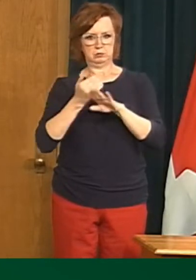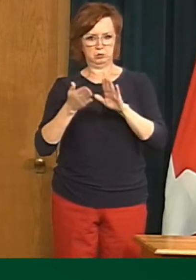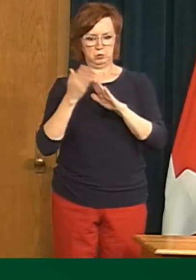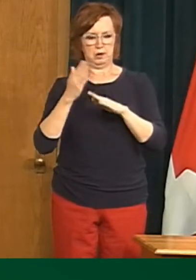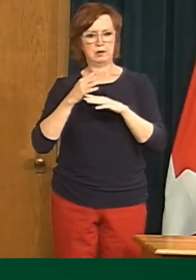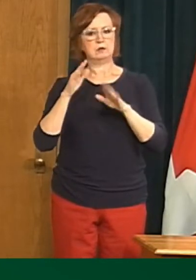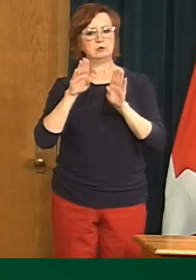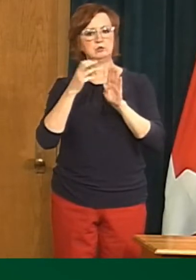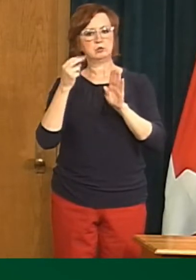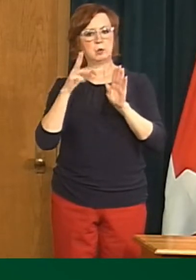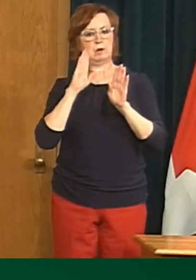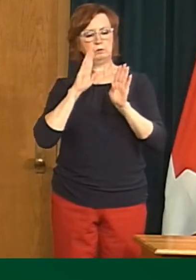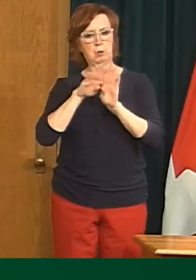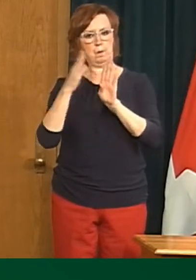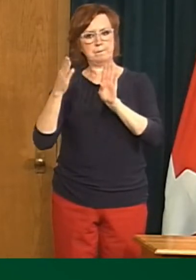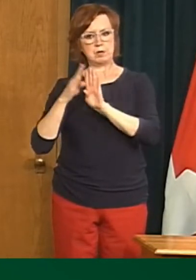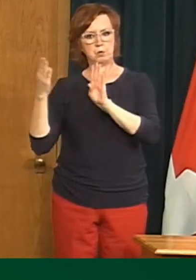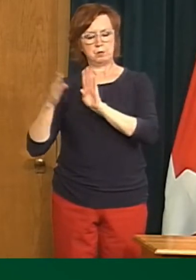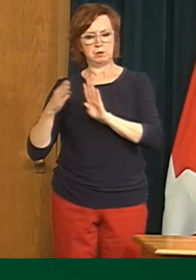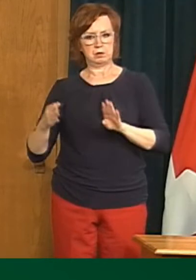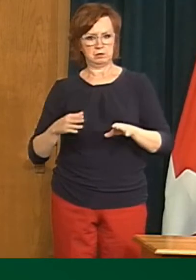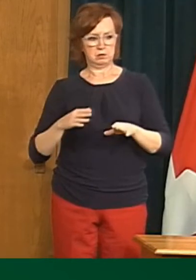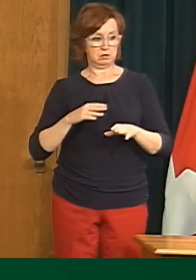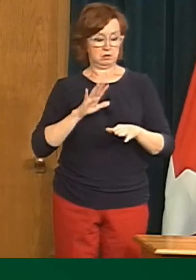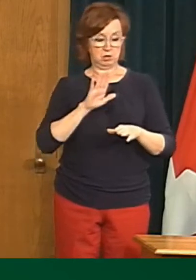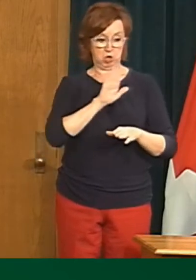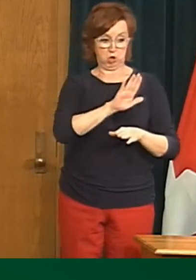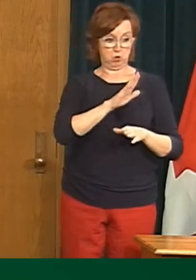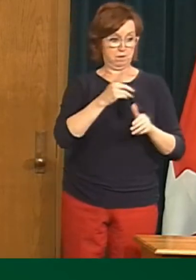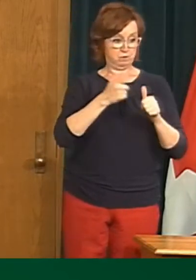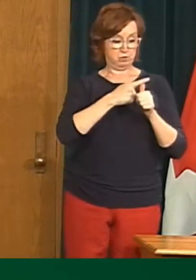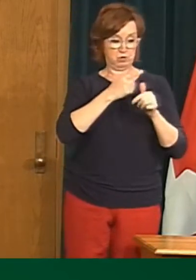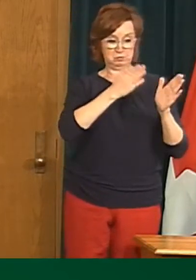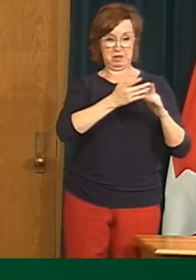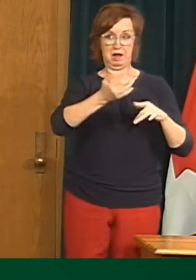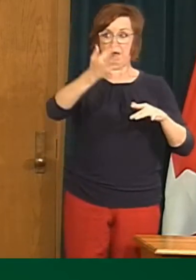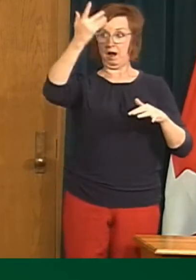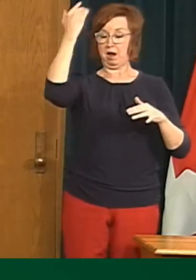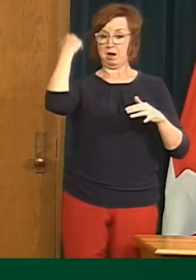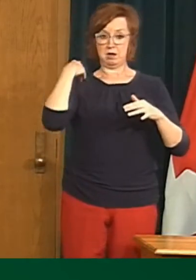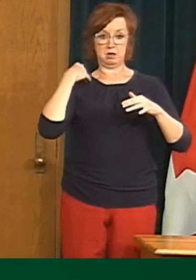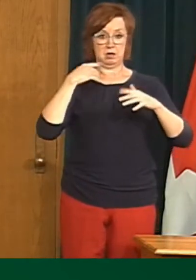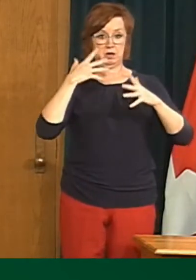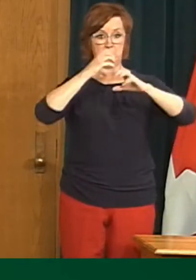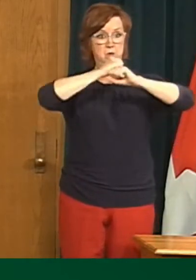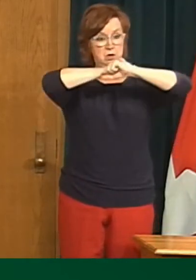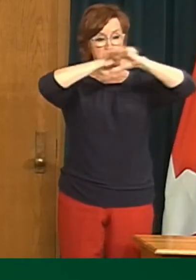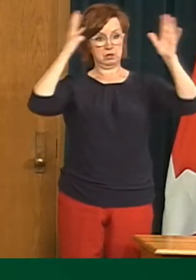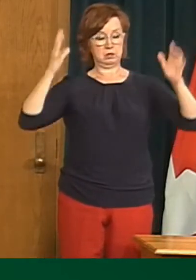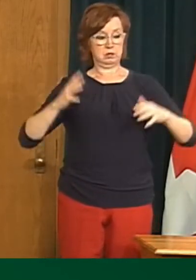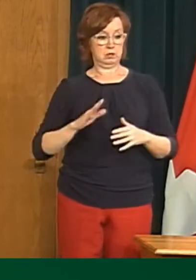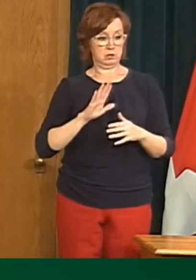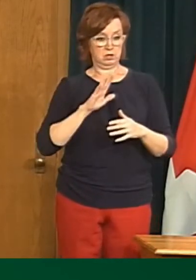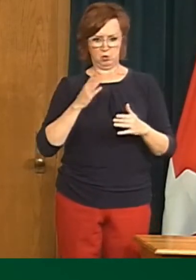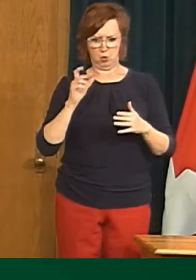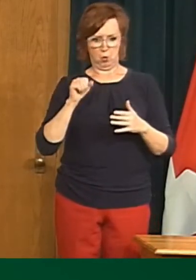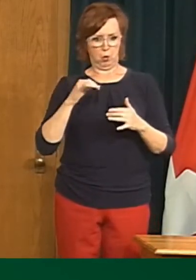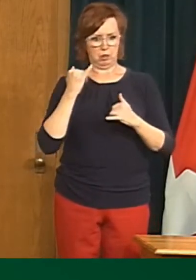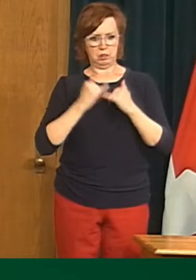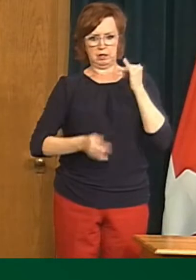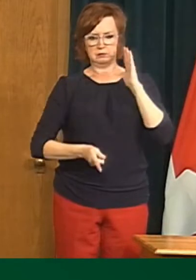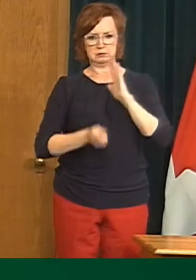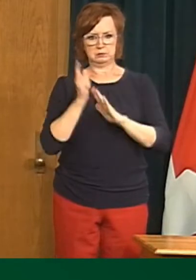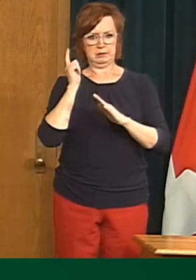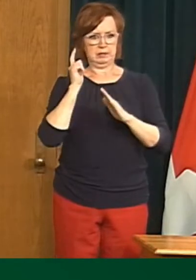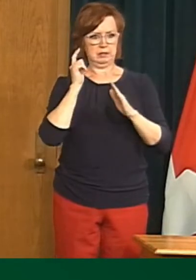timeline for how long these would be temporarily closed, or is what we're looking at today a bit hurried up or changed, just given some of the concerns